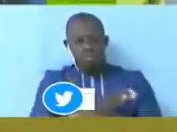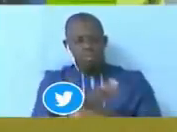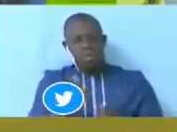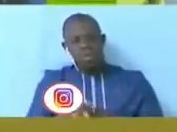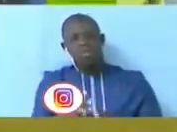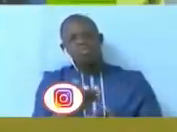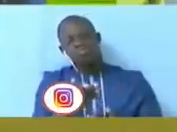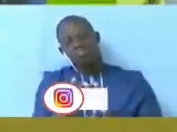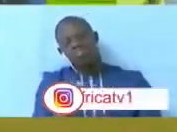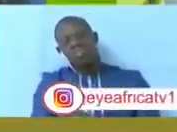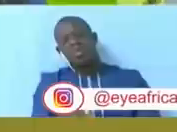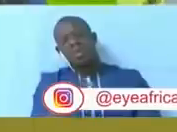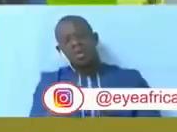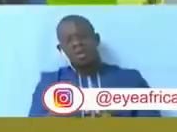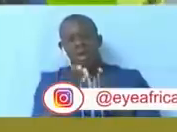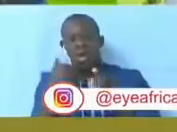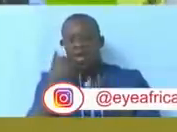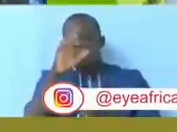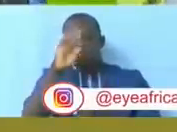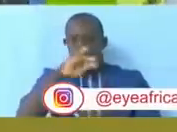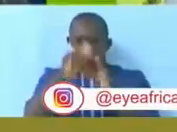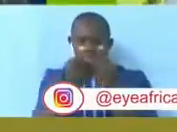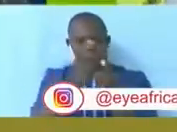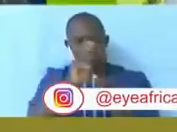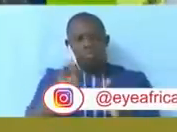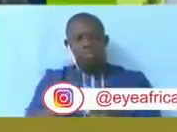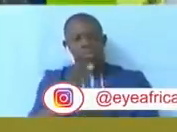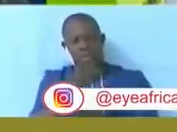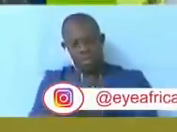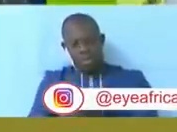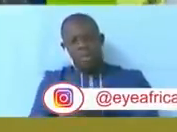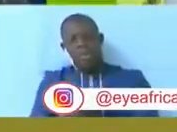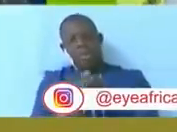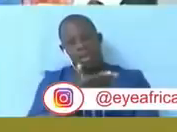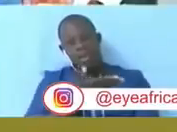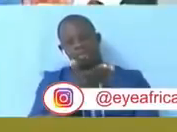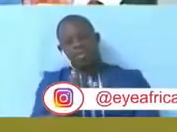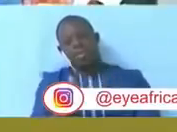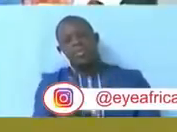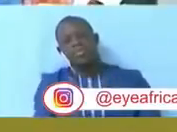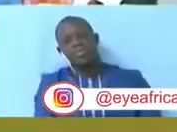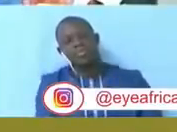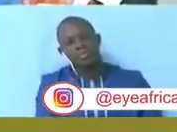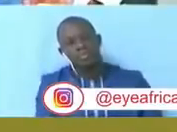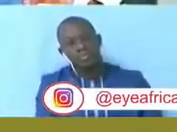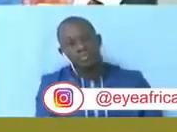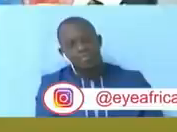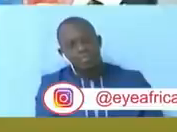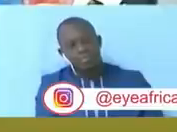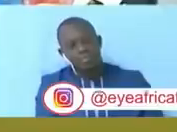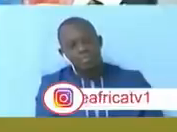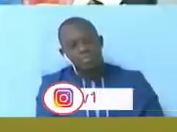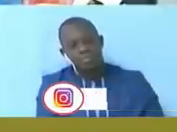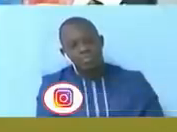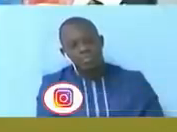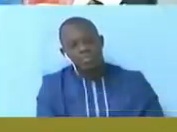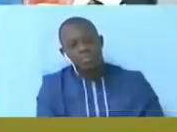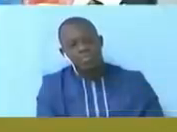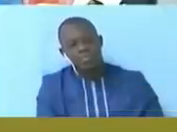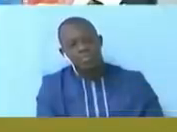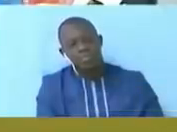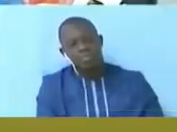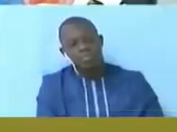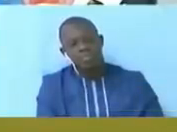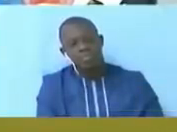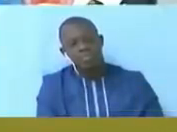detained. Can we just look at the last case because yes. I'm